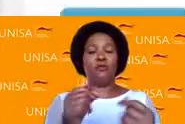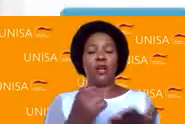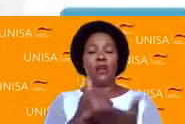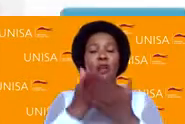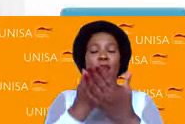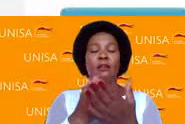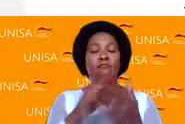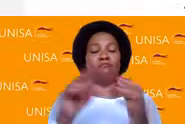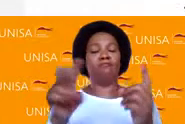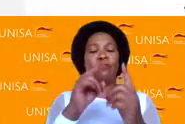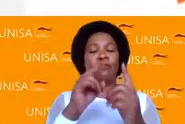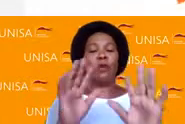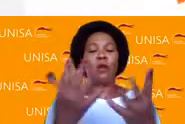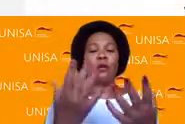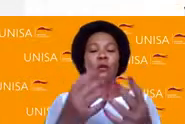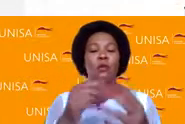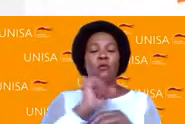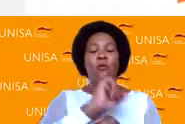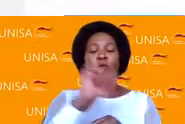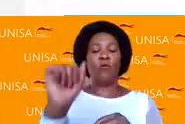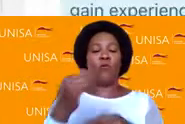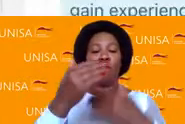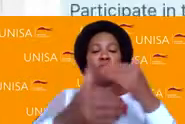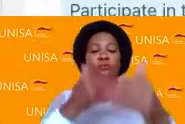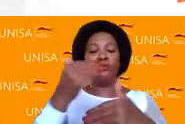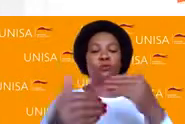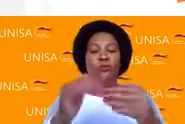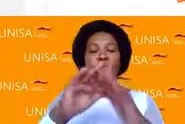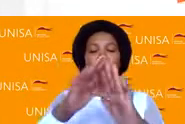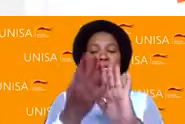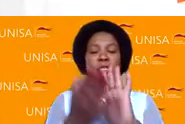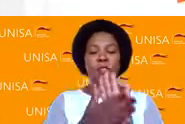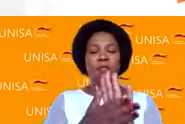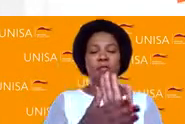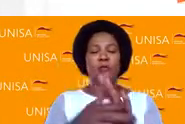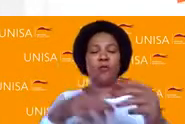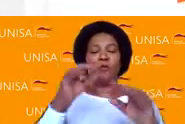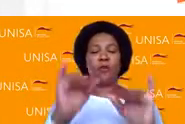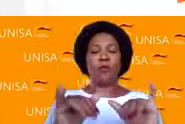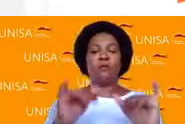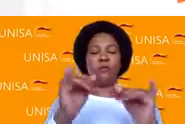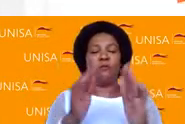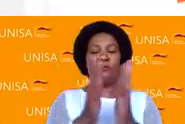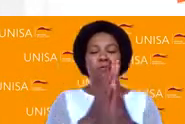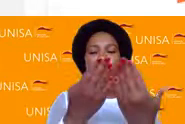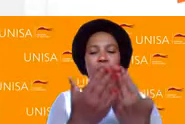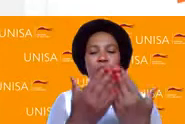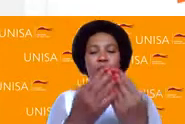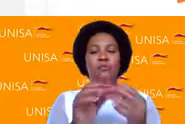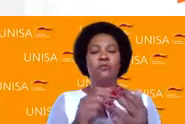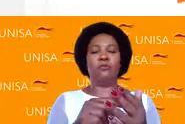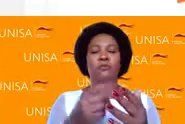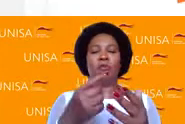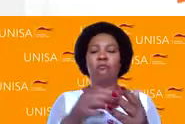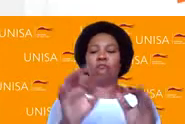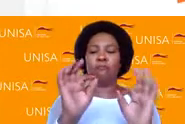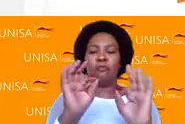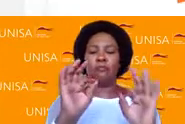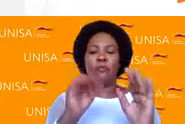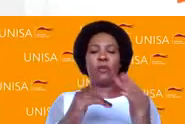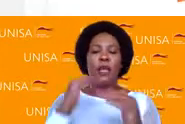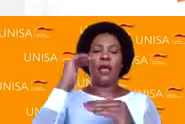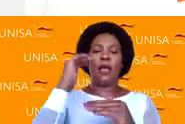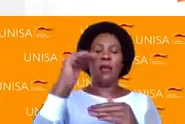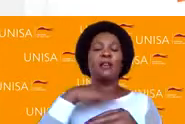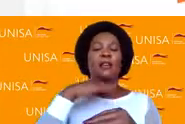see, your progress, completion. Have you worked for a material? Did you score high enough, perhaps